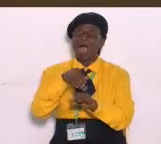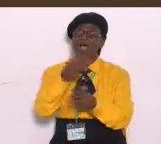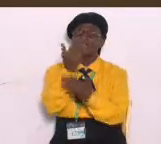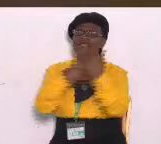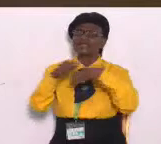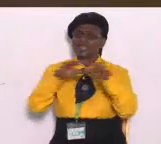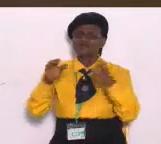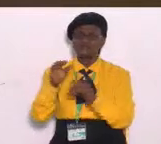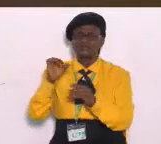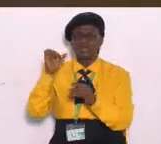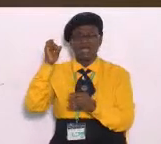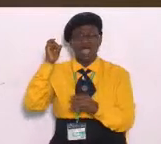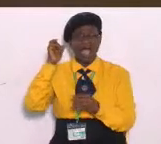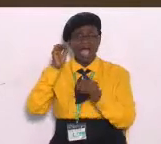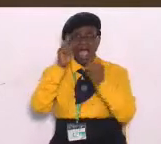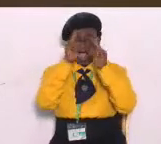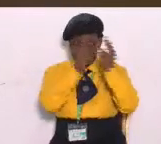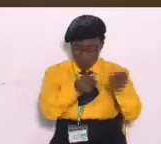hallowed be thy name.